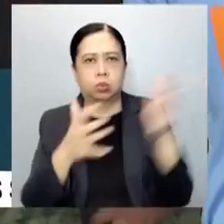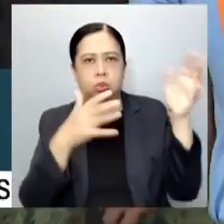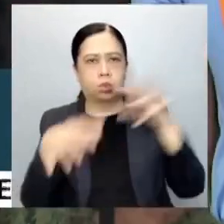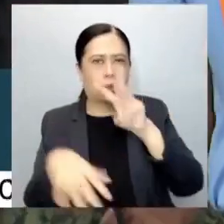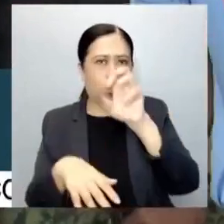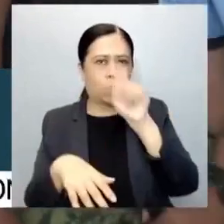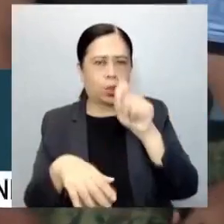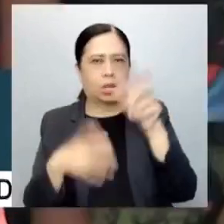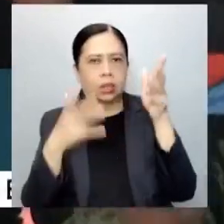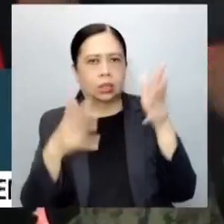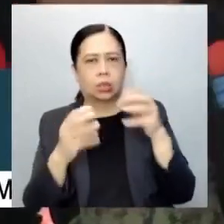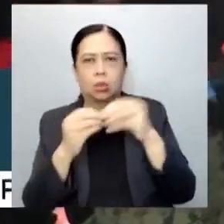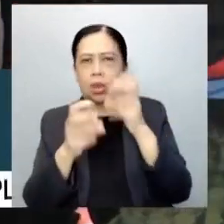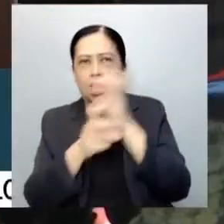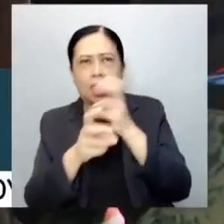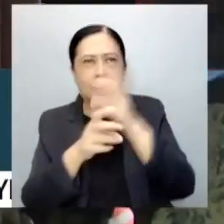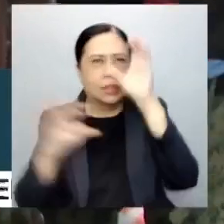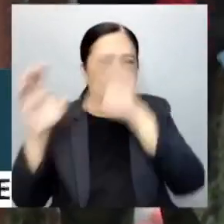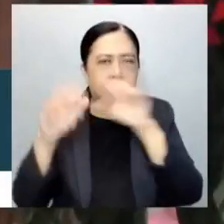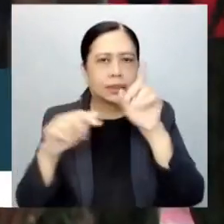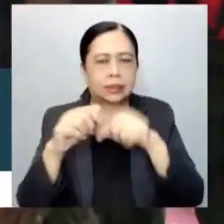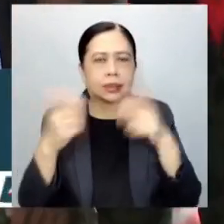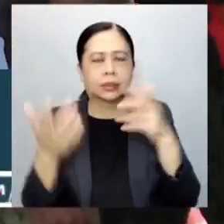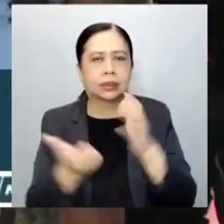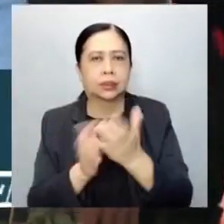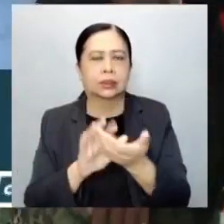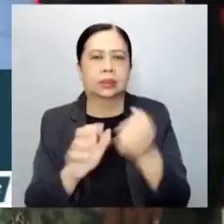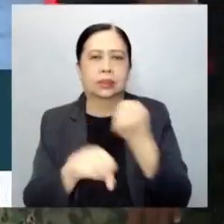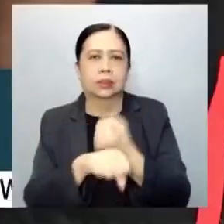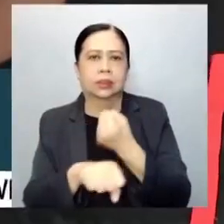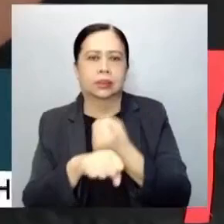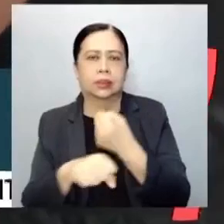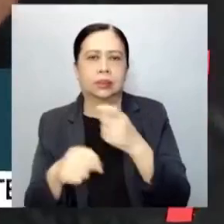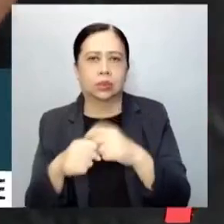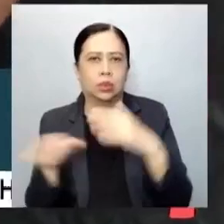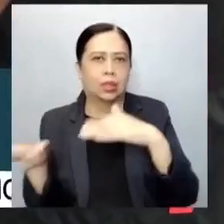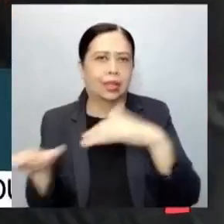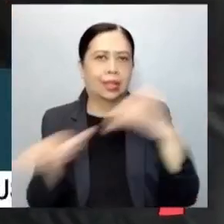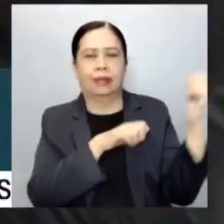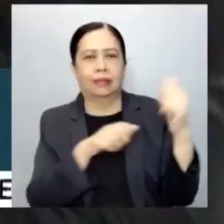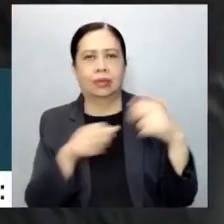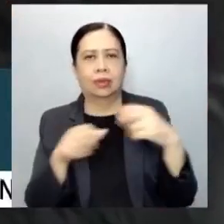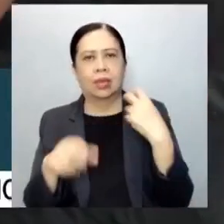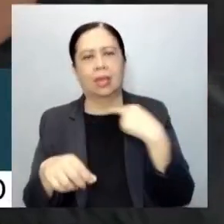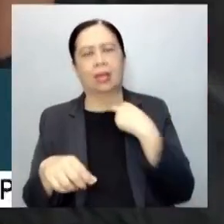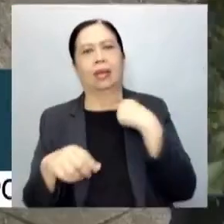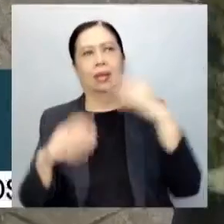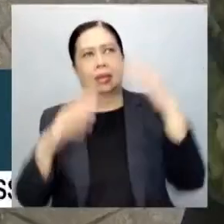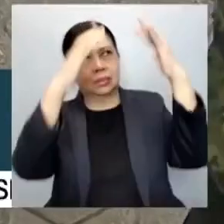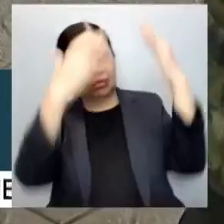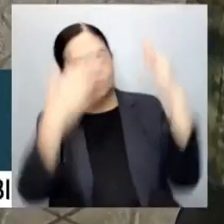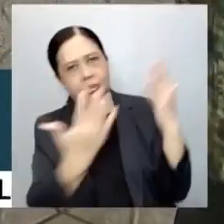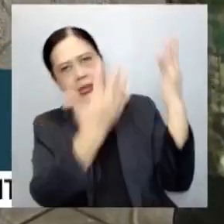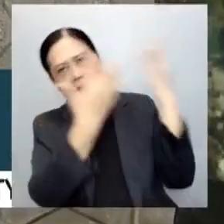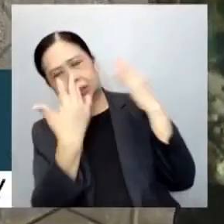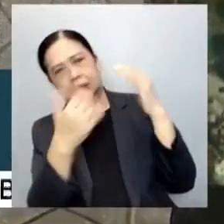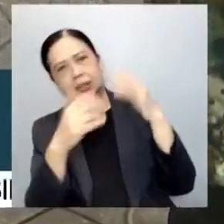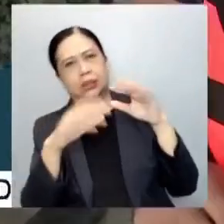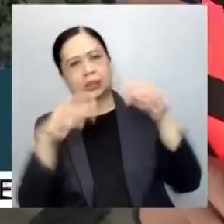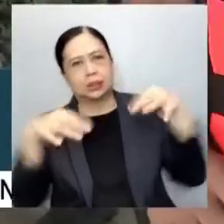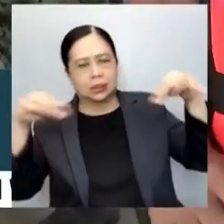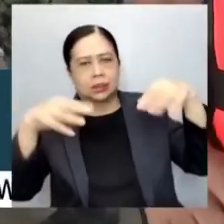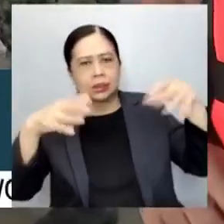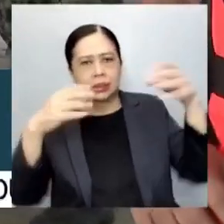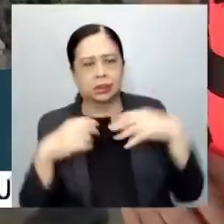made it more difficult for many to jump from or leave the capsized vessel. De Los Reyes said he was just fortunate to see a small